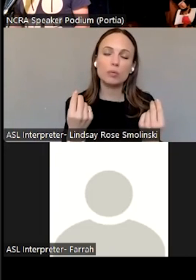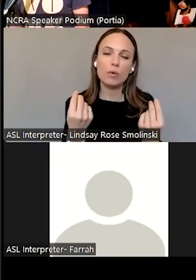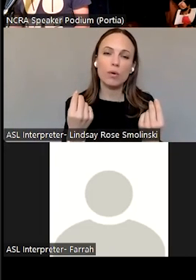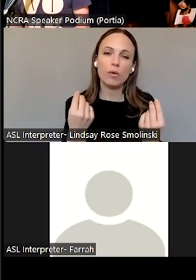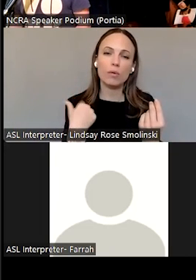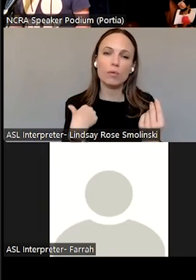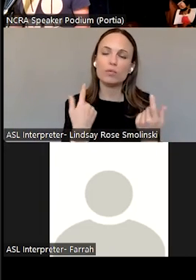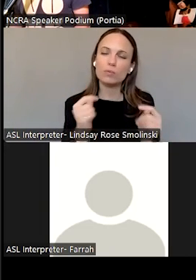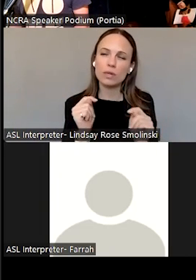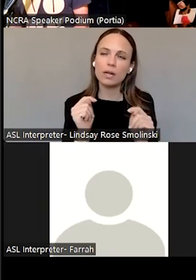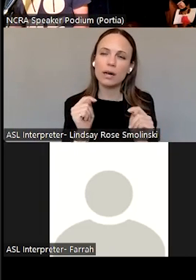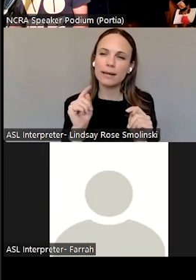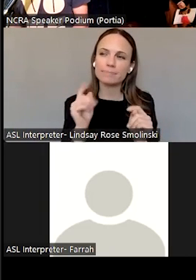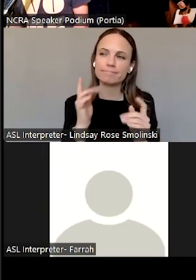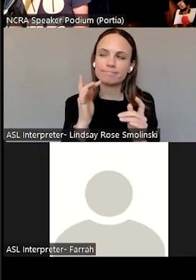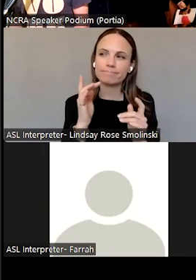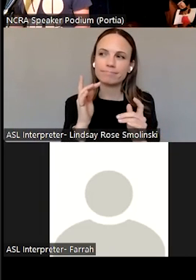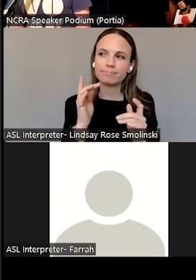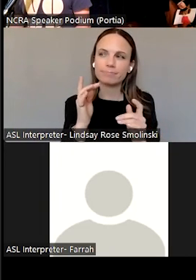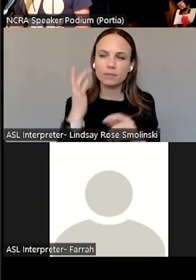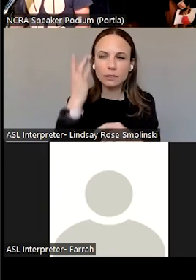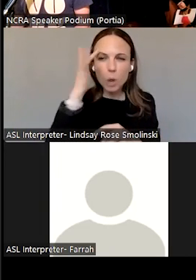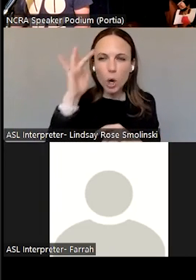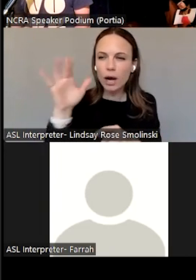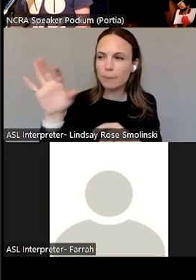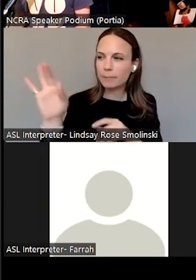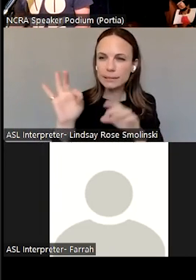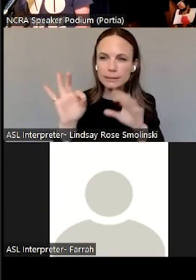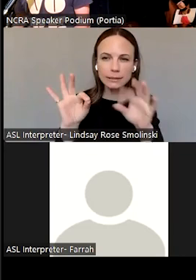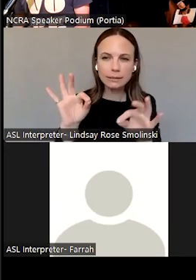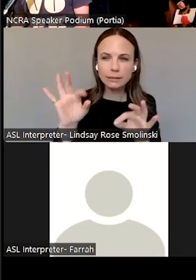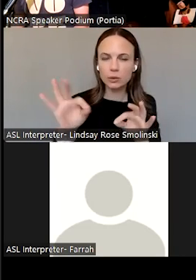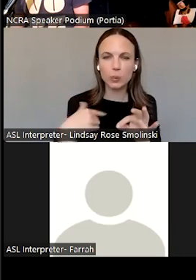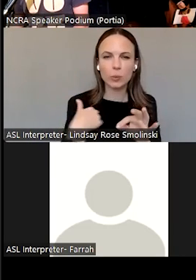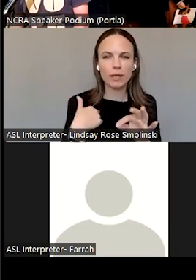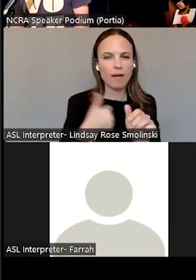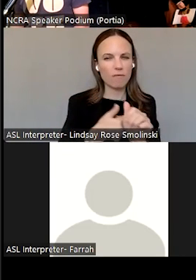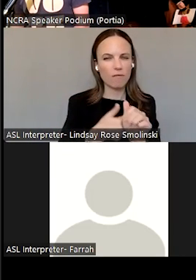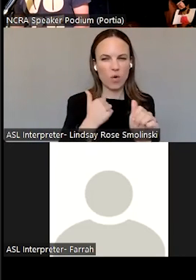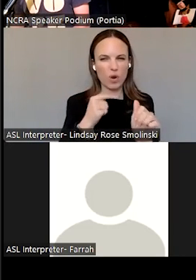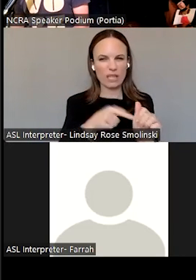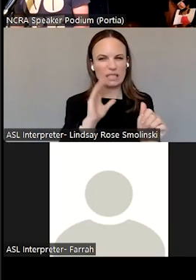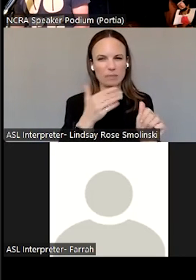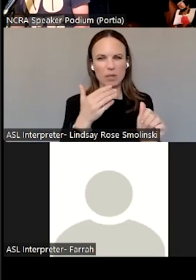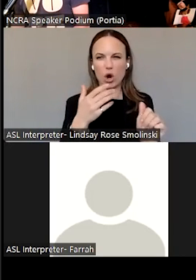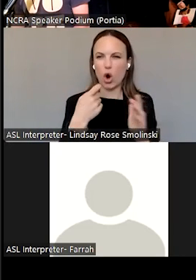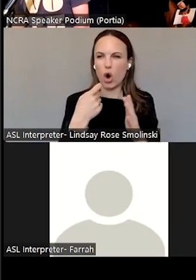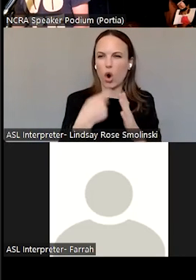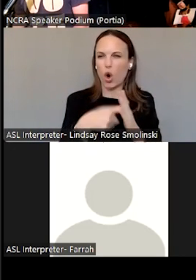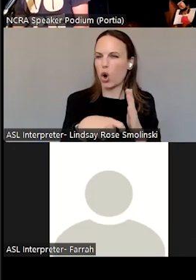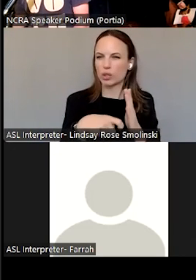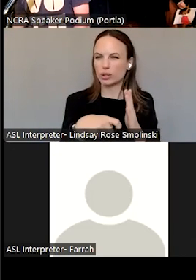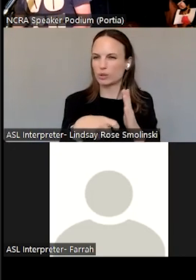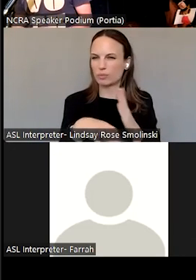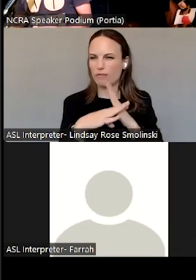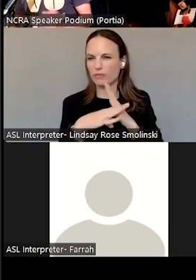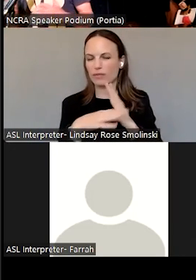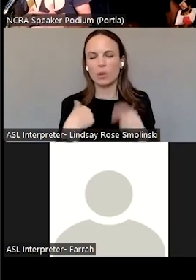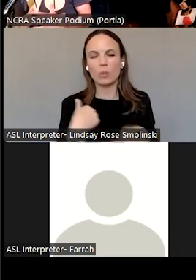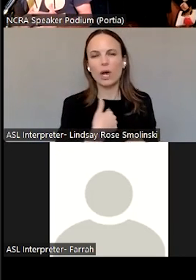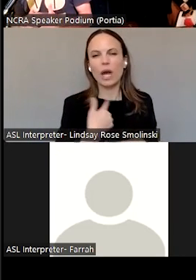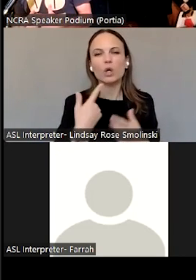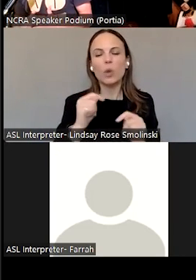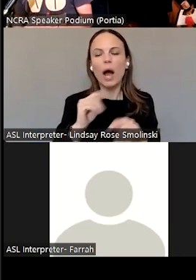we're trying to be really selective with what we carry. And I think we shy away from things that seem really cost prohibitive. And we try to,